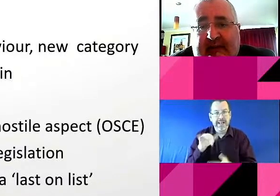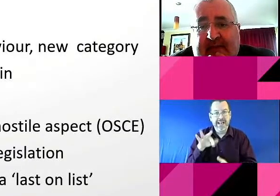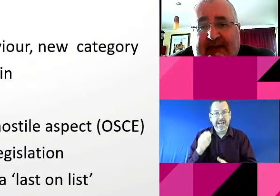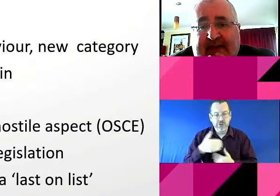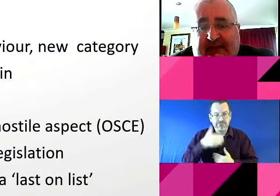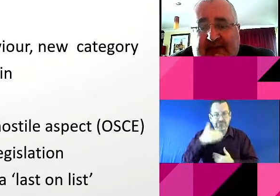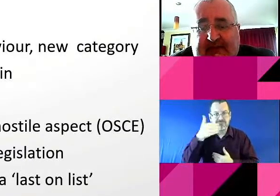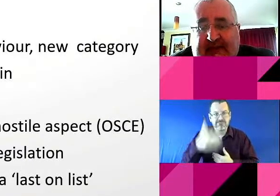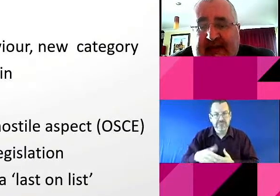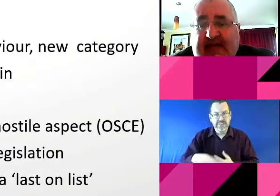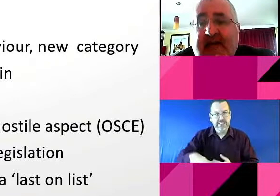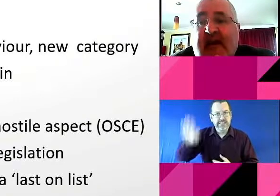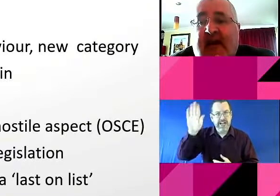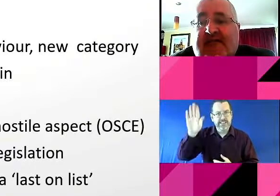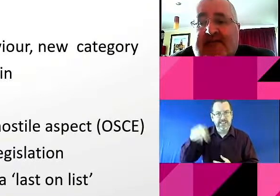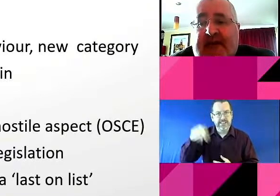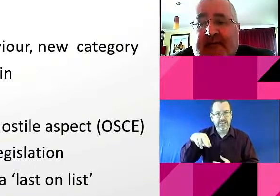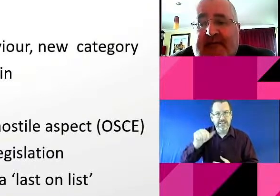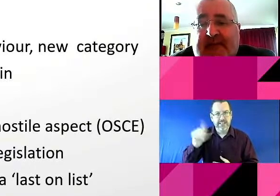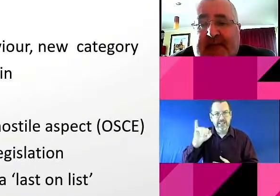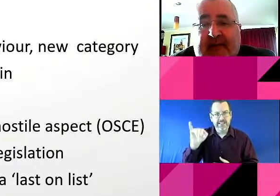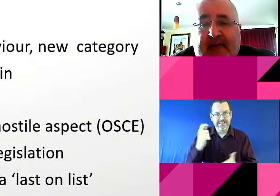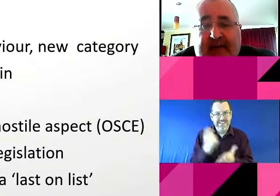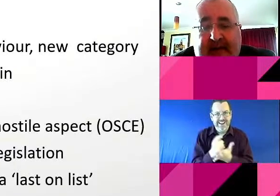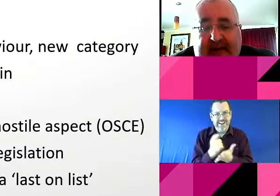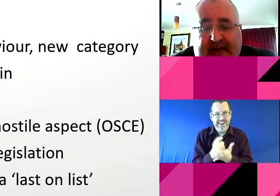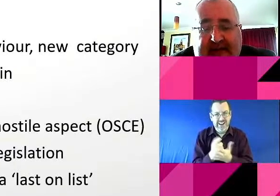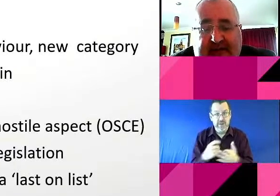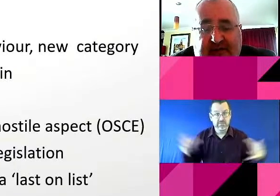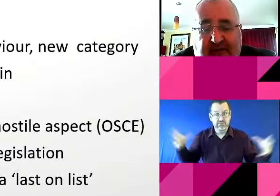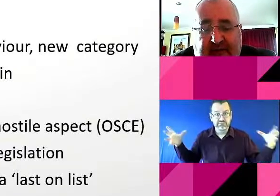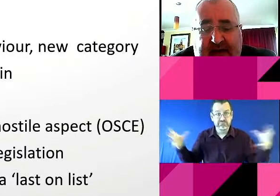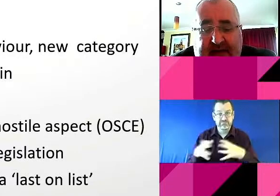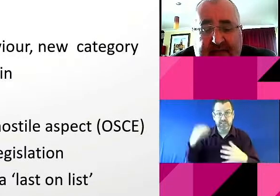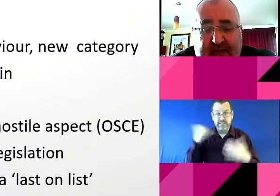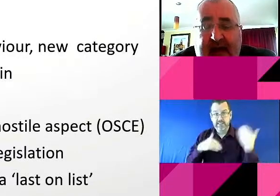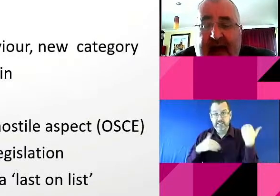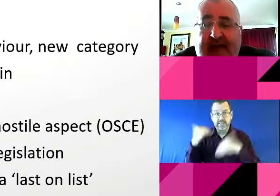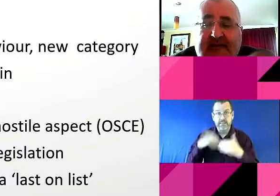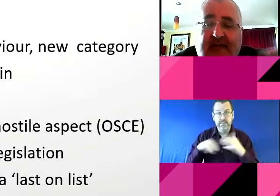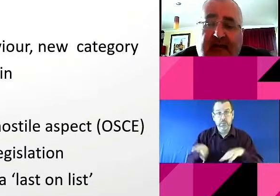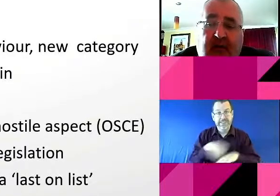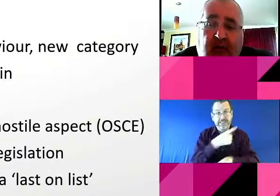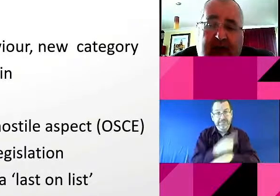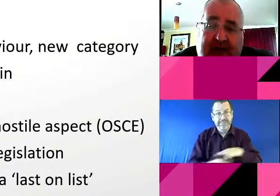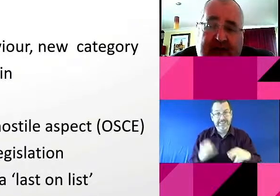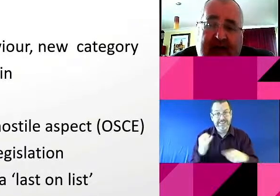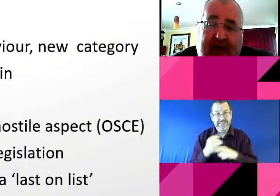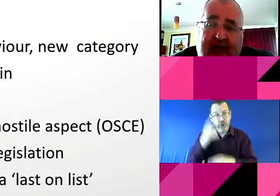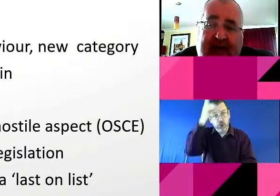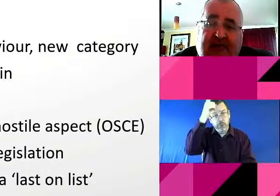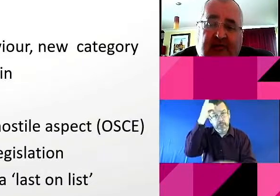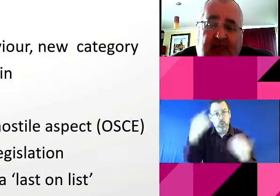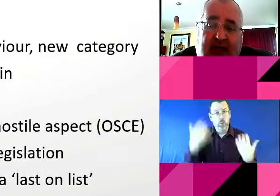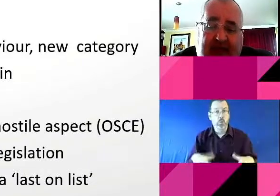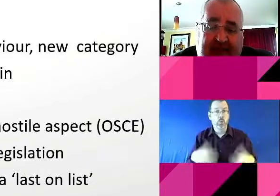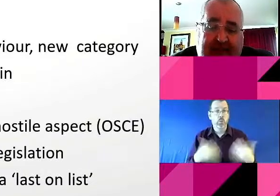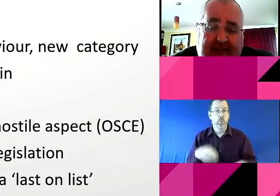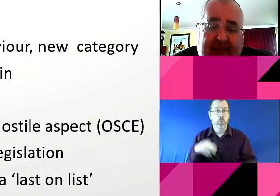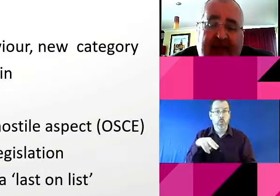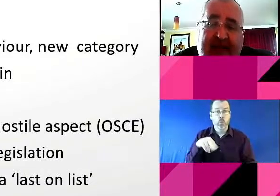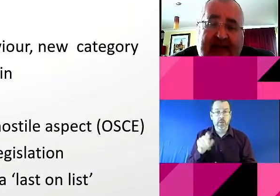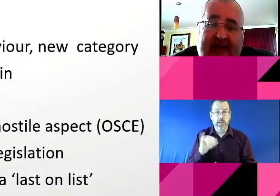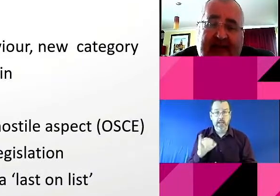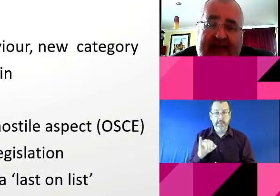when we had the mass genocide of disabled people in Nazi Germany. So in a way, hate